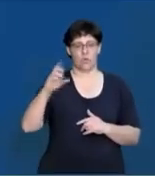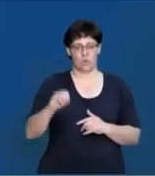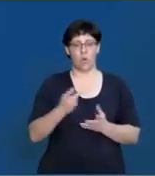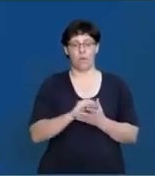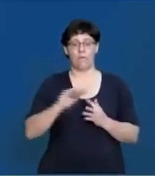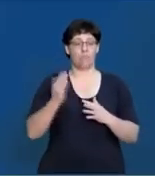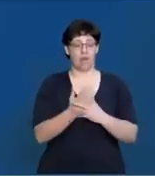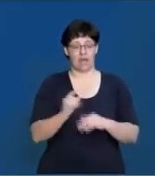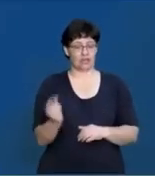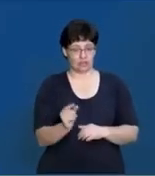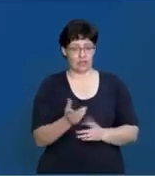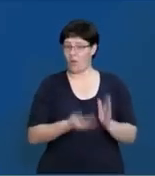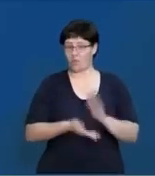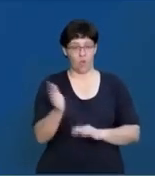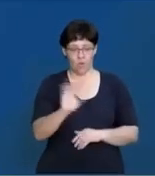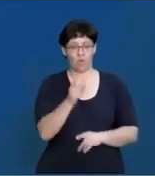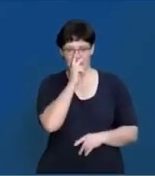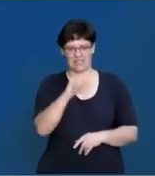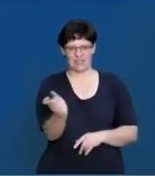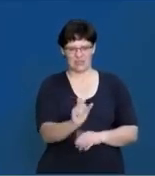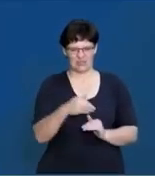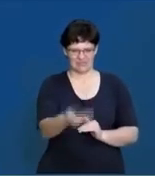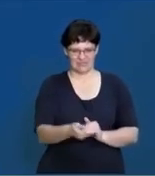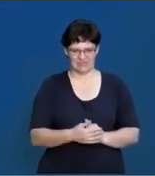break. Thank you so much, Tando. Guys, we are going